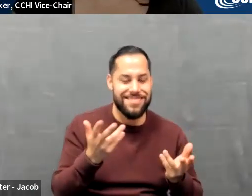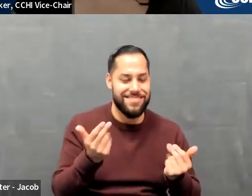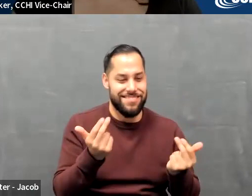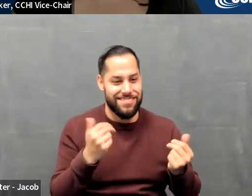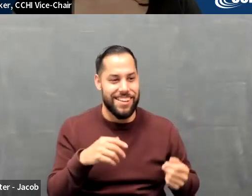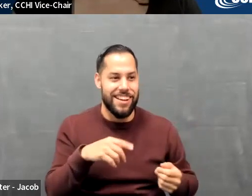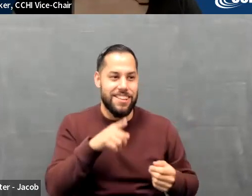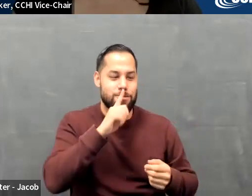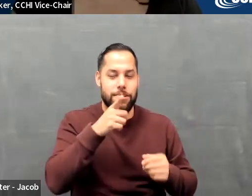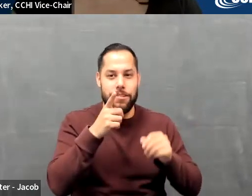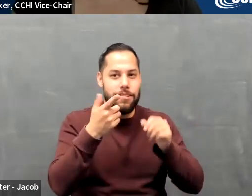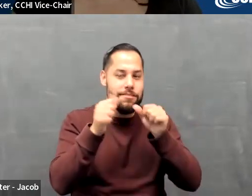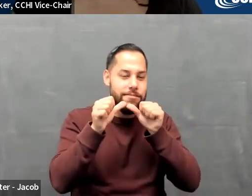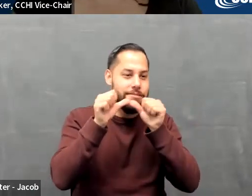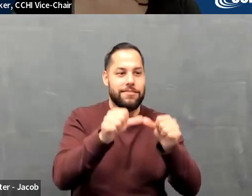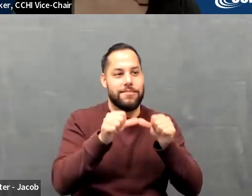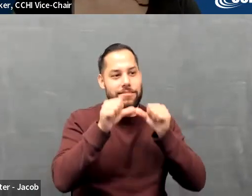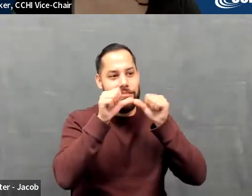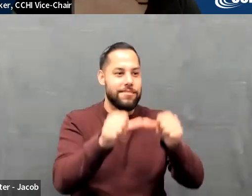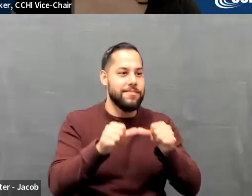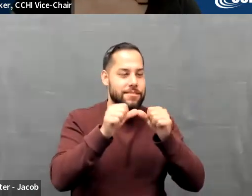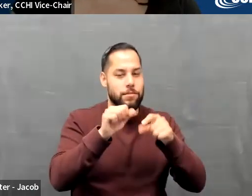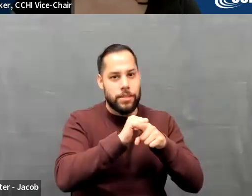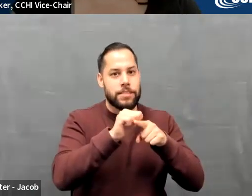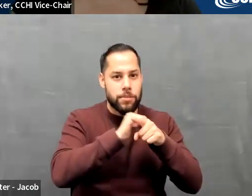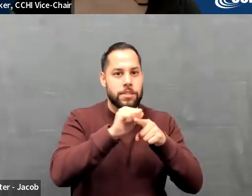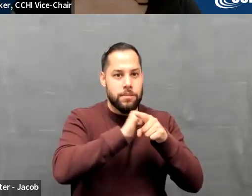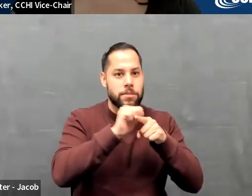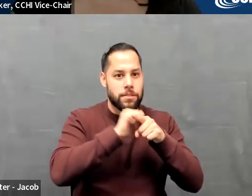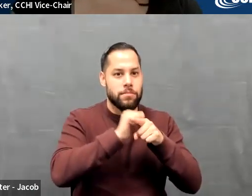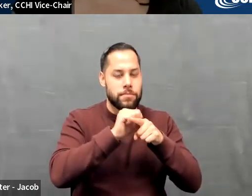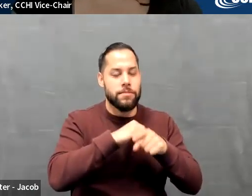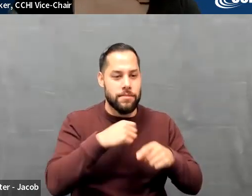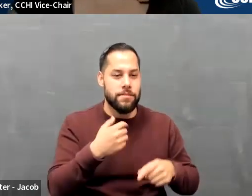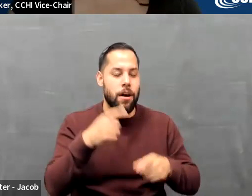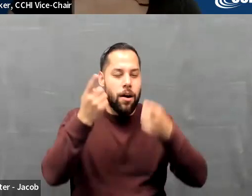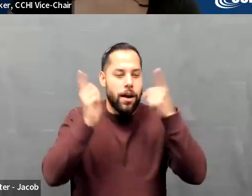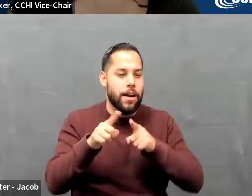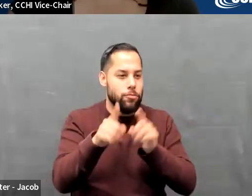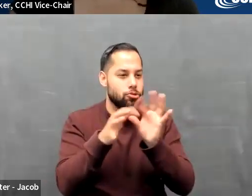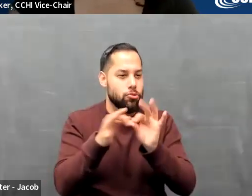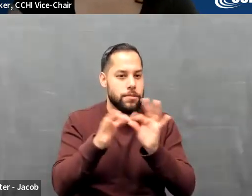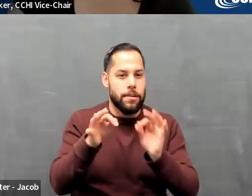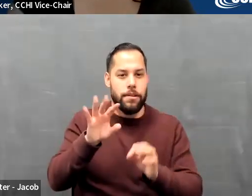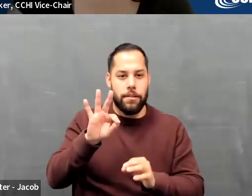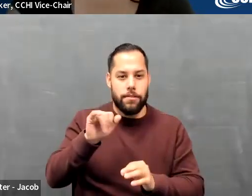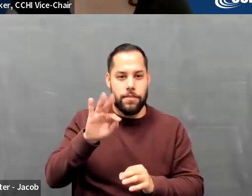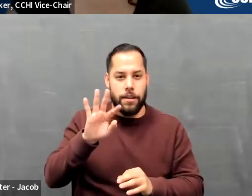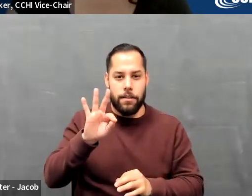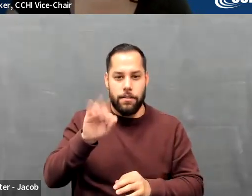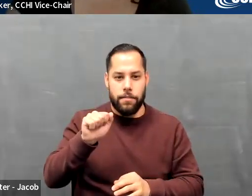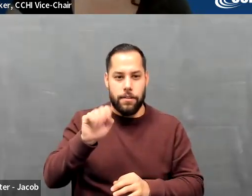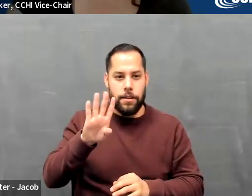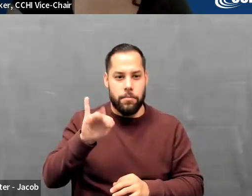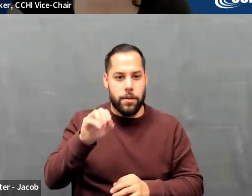just constant, constant, constant practice. So I really agree with what you said, Fabio. Yeah, absolutely.